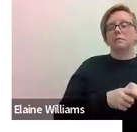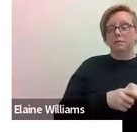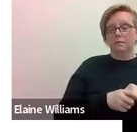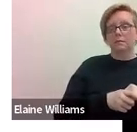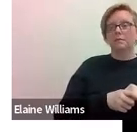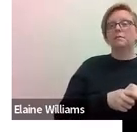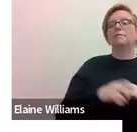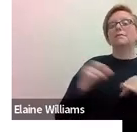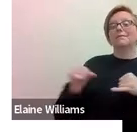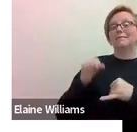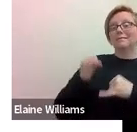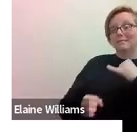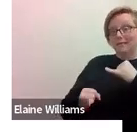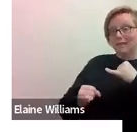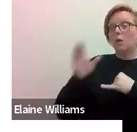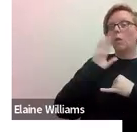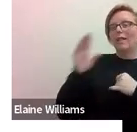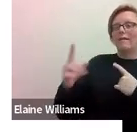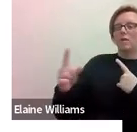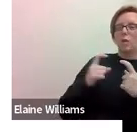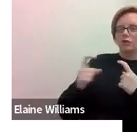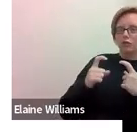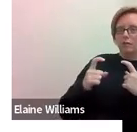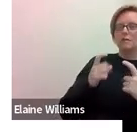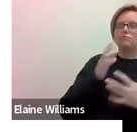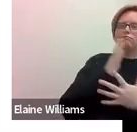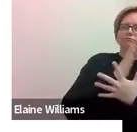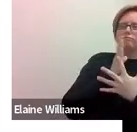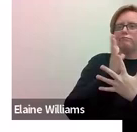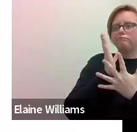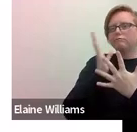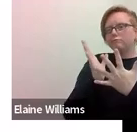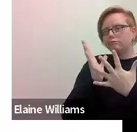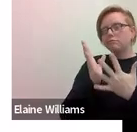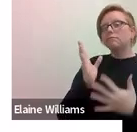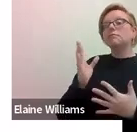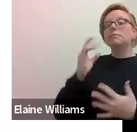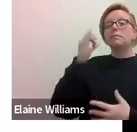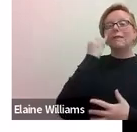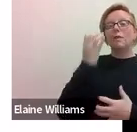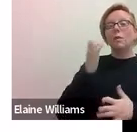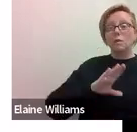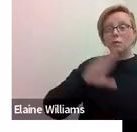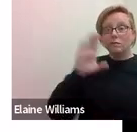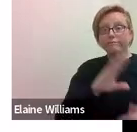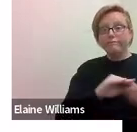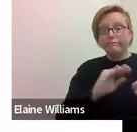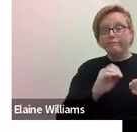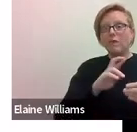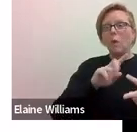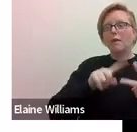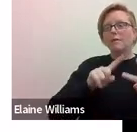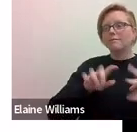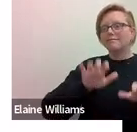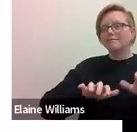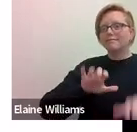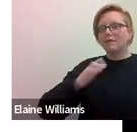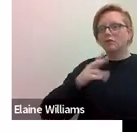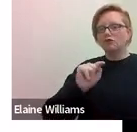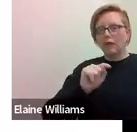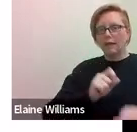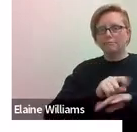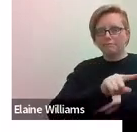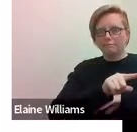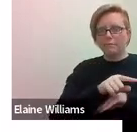for questions, chat box check-ins as we go through. But if you have something that comes up and you want us to slow down or repeat